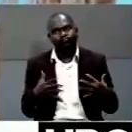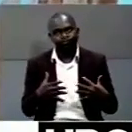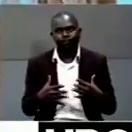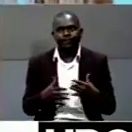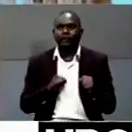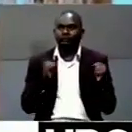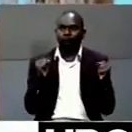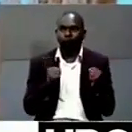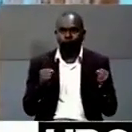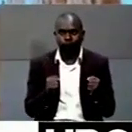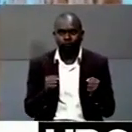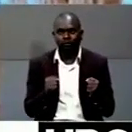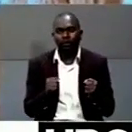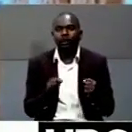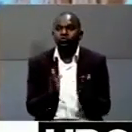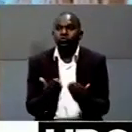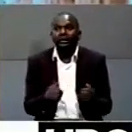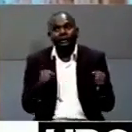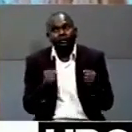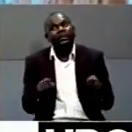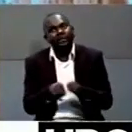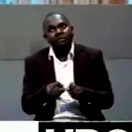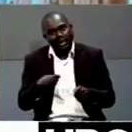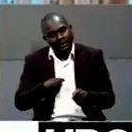Endwara abana bitu nibarwara nitu ndwara